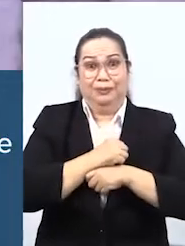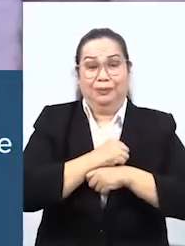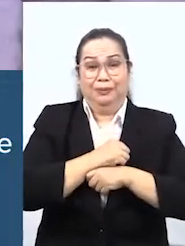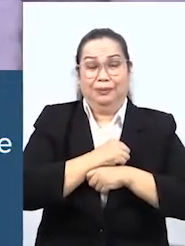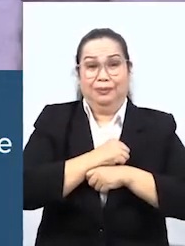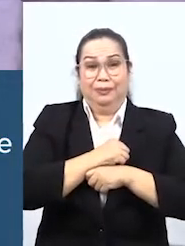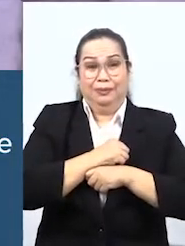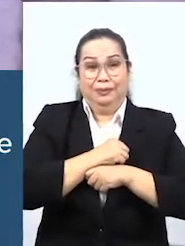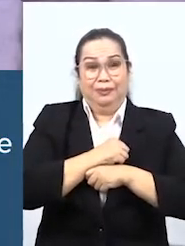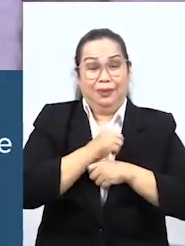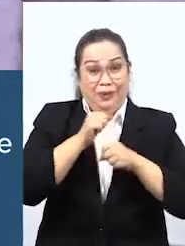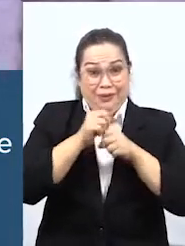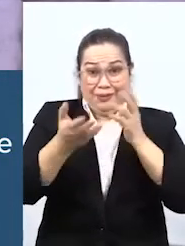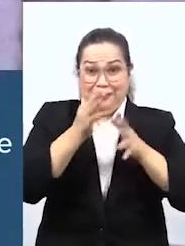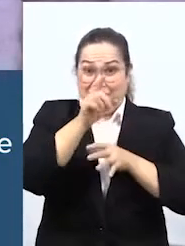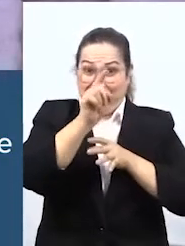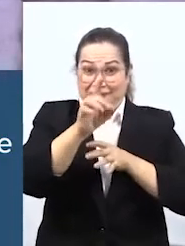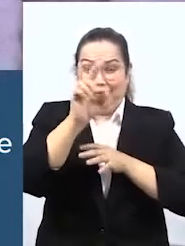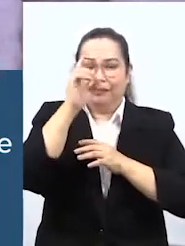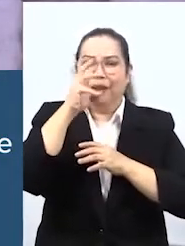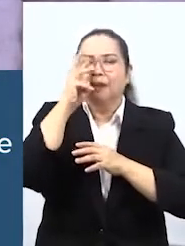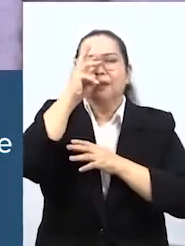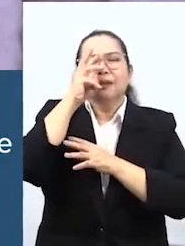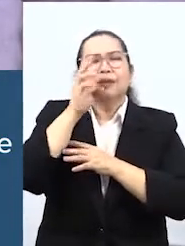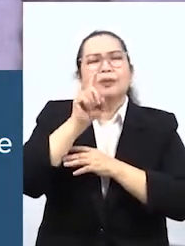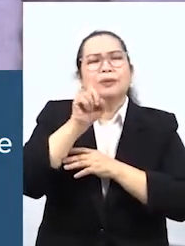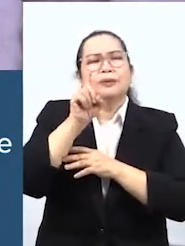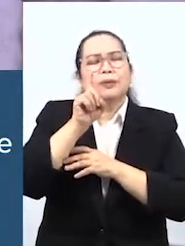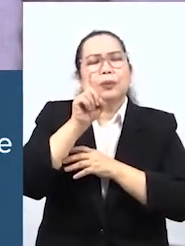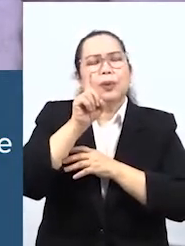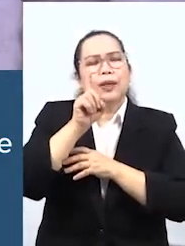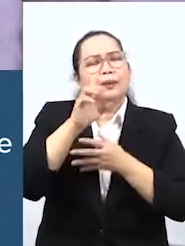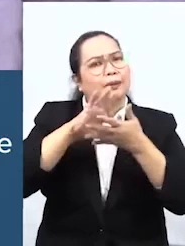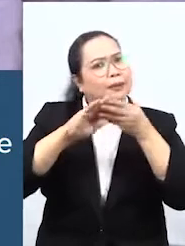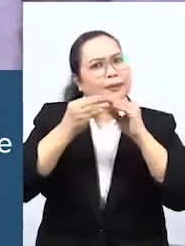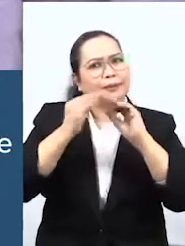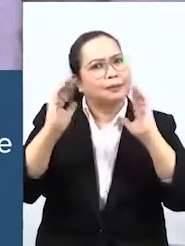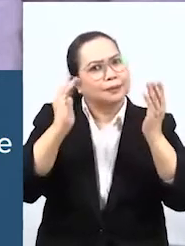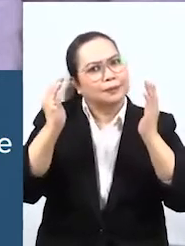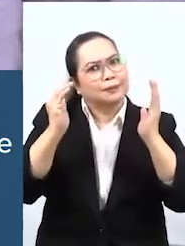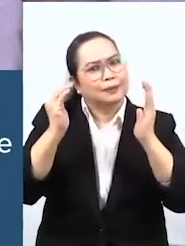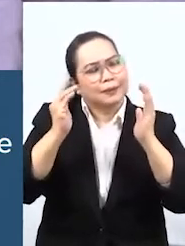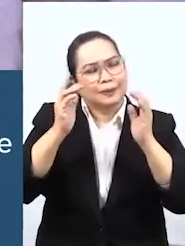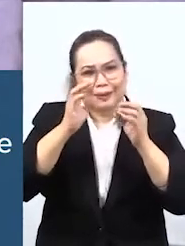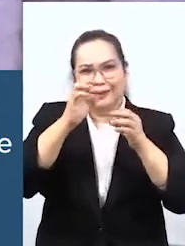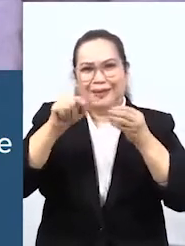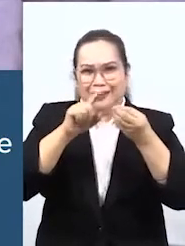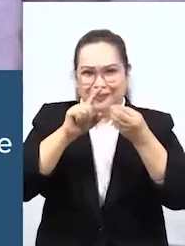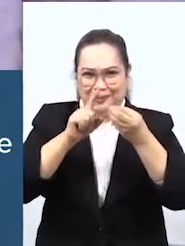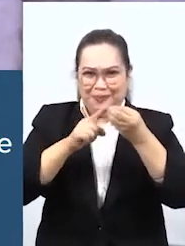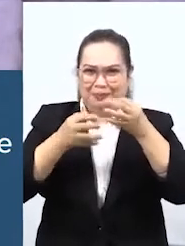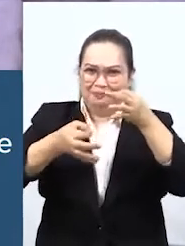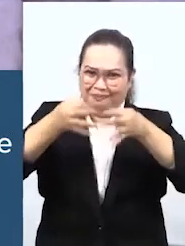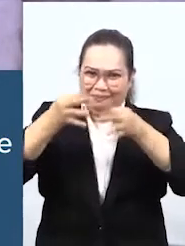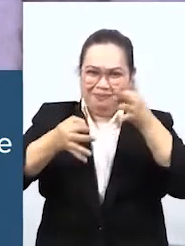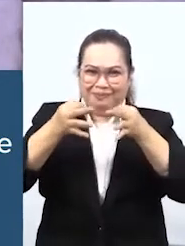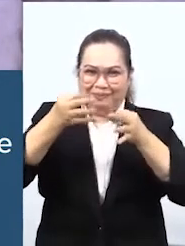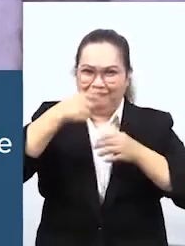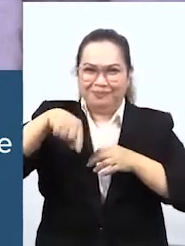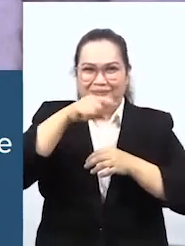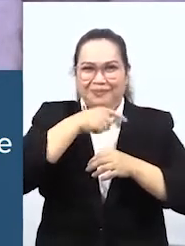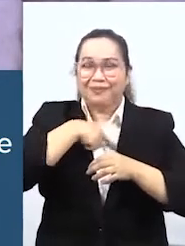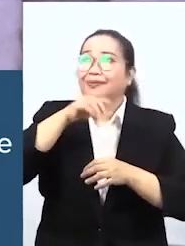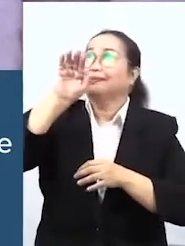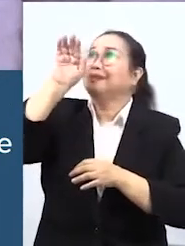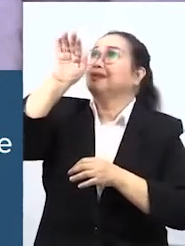here so maybe you're left wondering if the point of the parable is that God is like this judge and that we may we have to wear